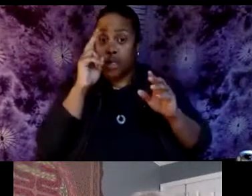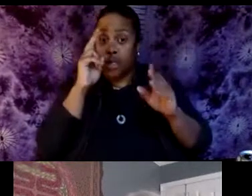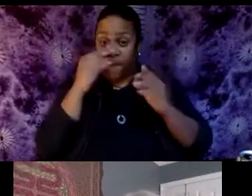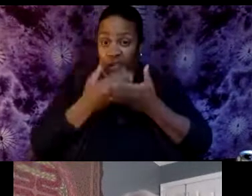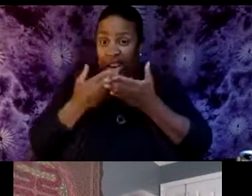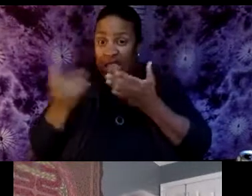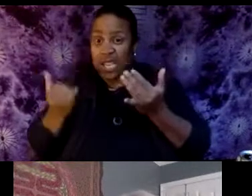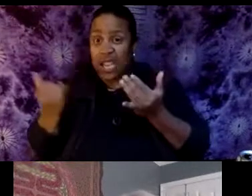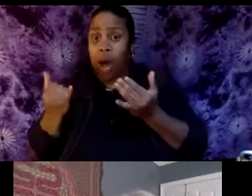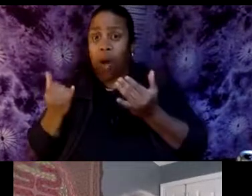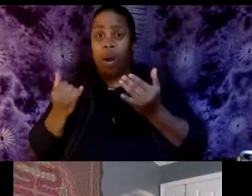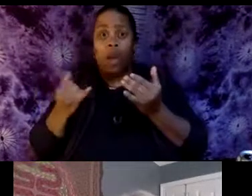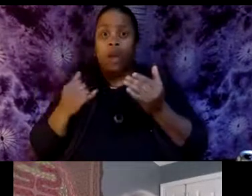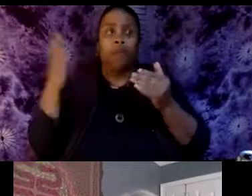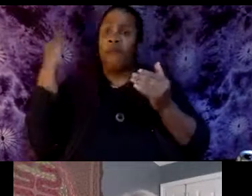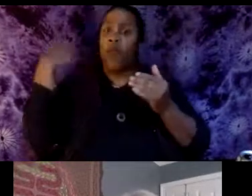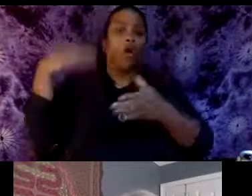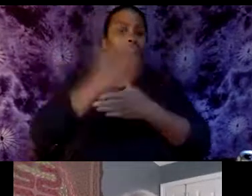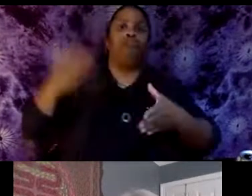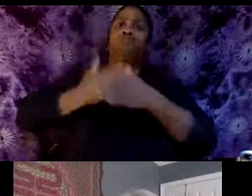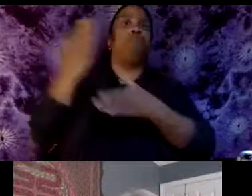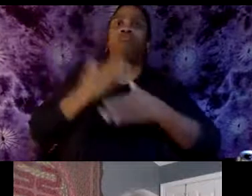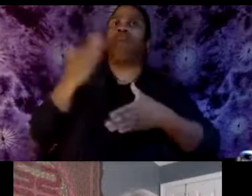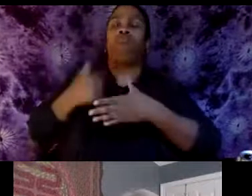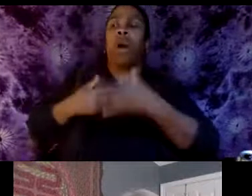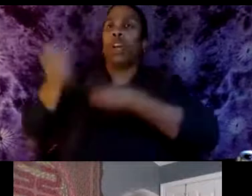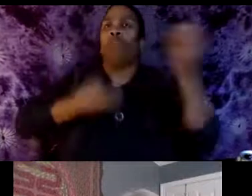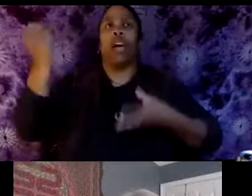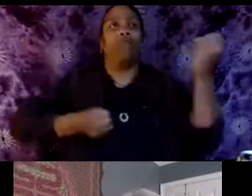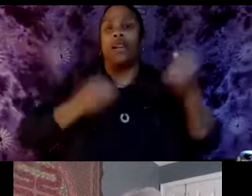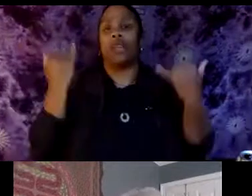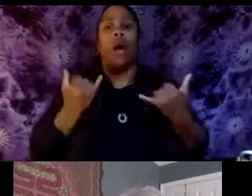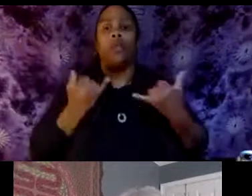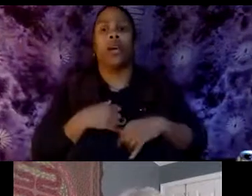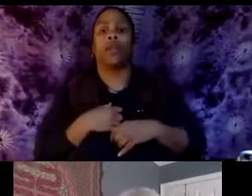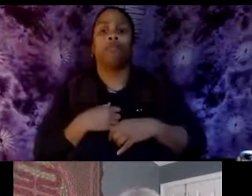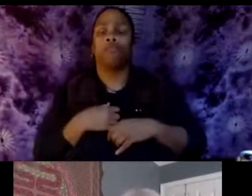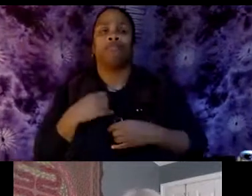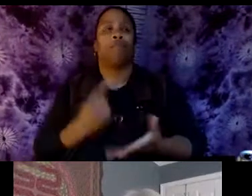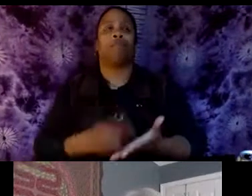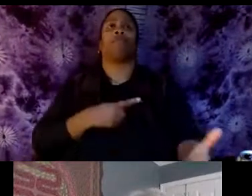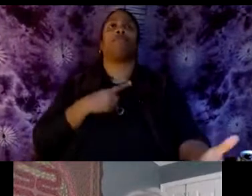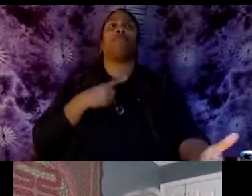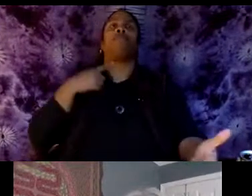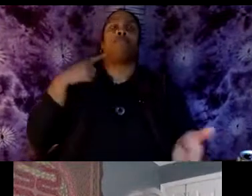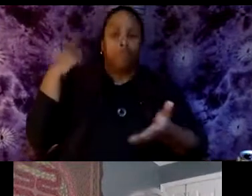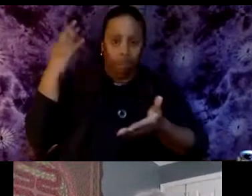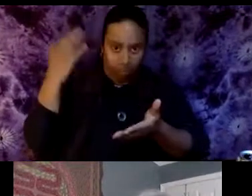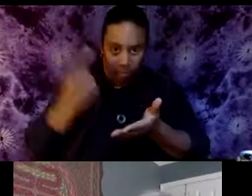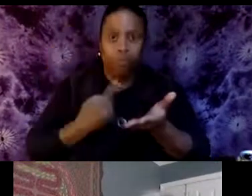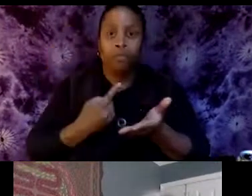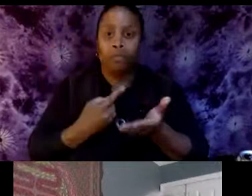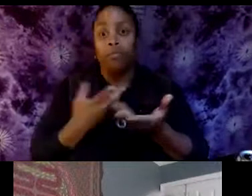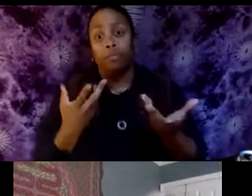used to happen. Like I used to track that kind of energy all the time. And it's sort of, what's interesting is that, like, for